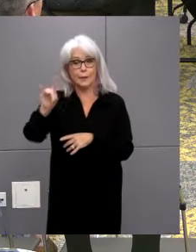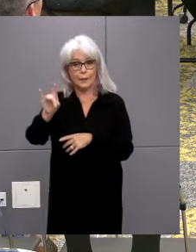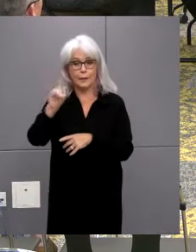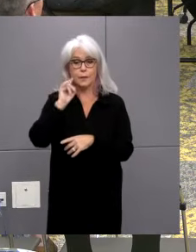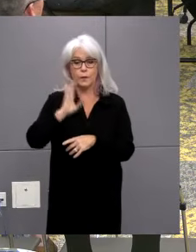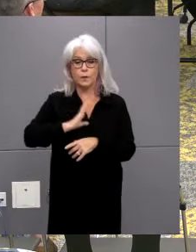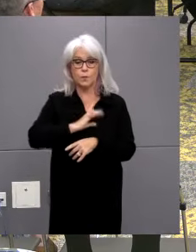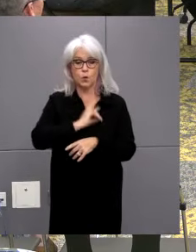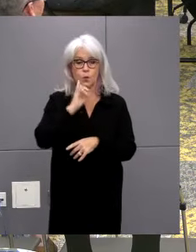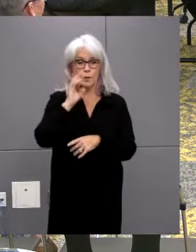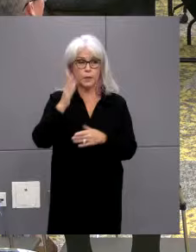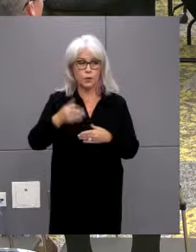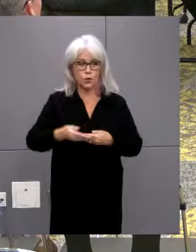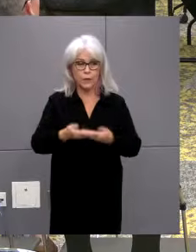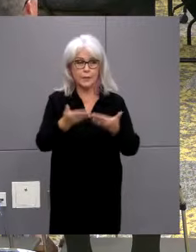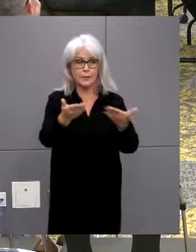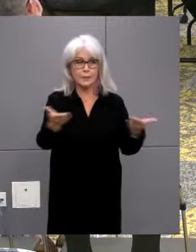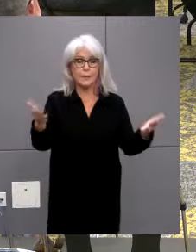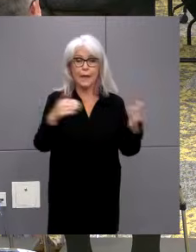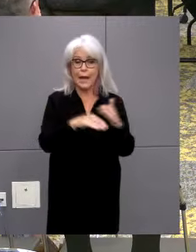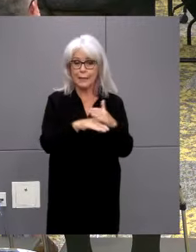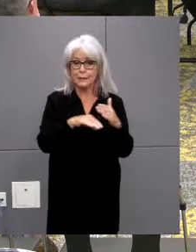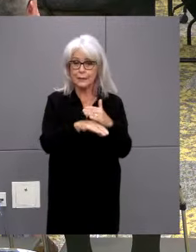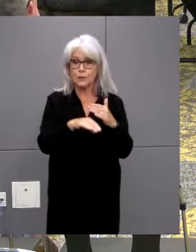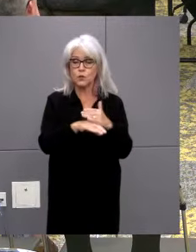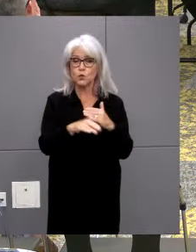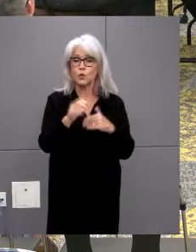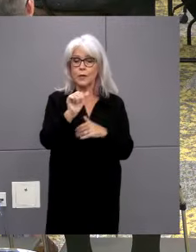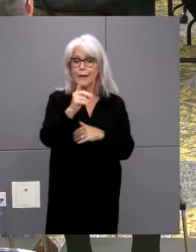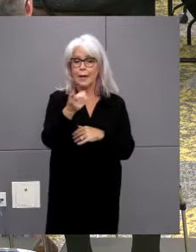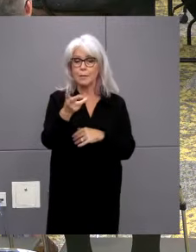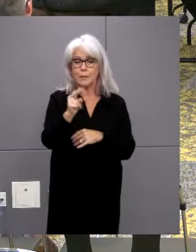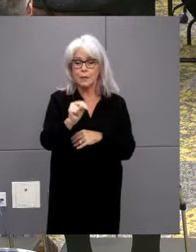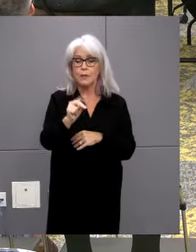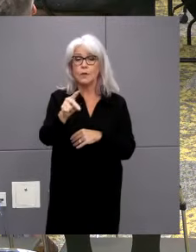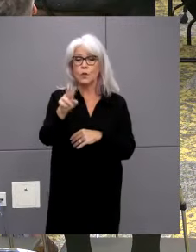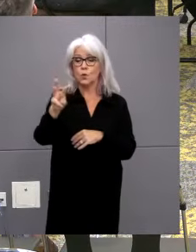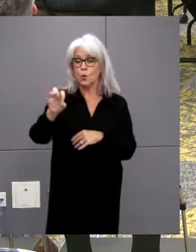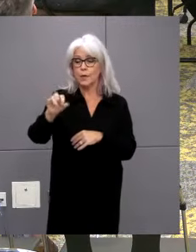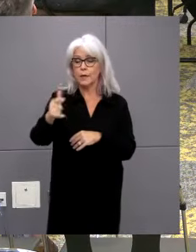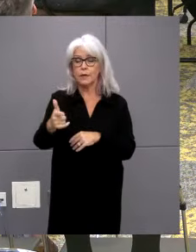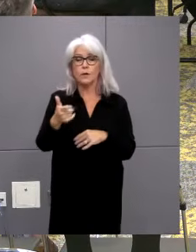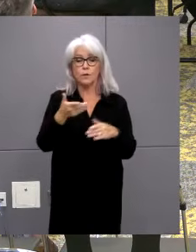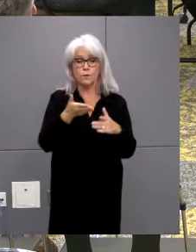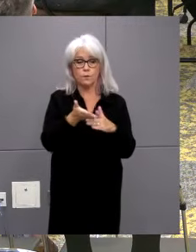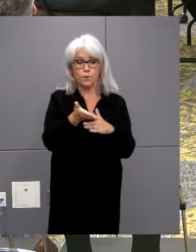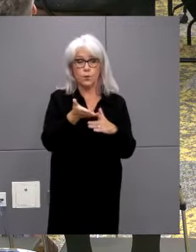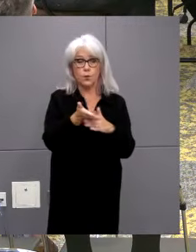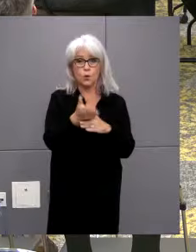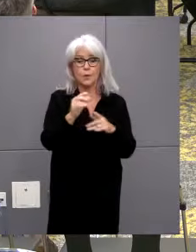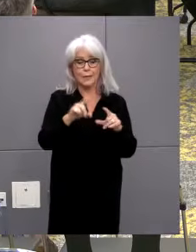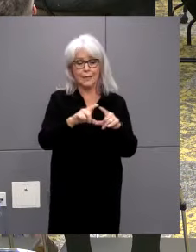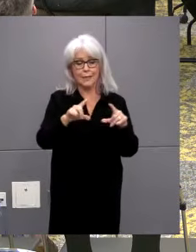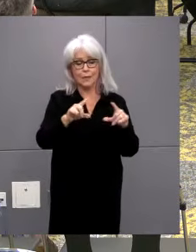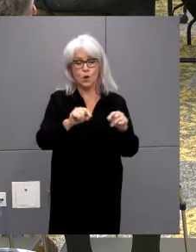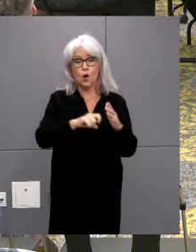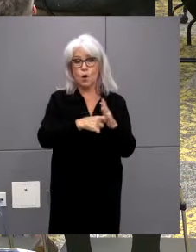the board be granted access to the administrative wing via key card access.